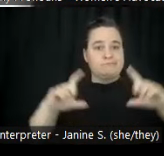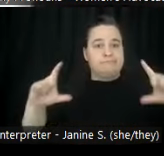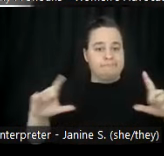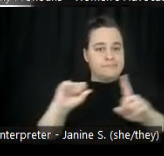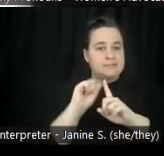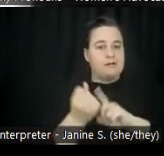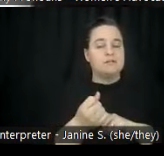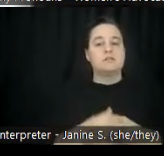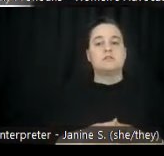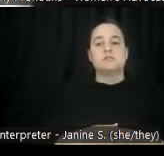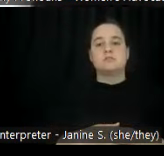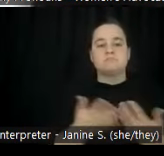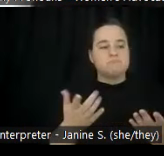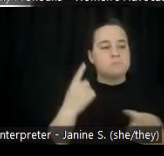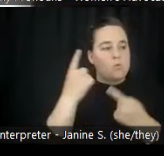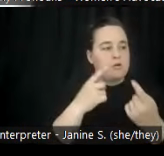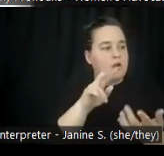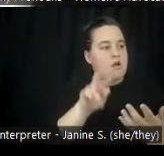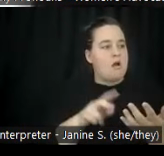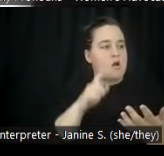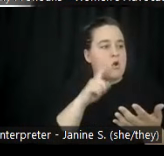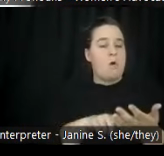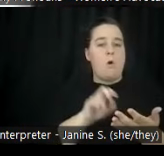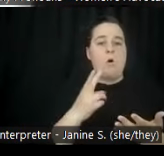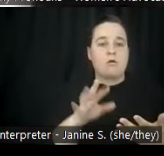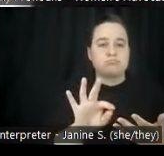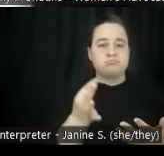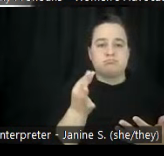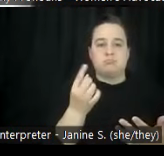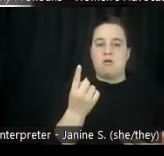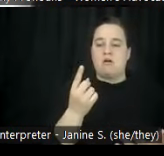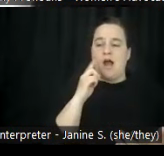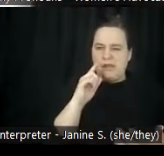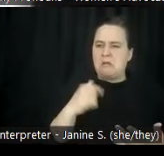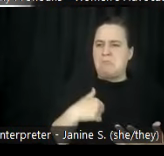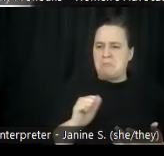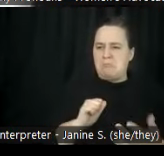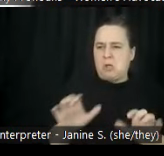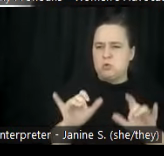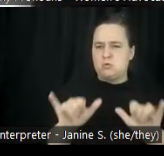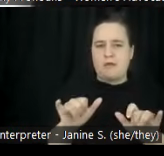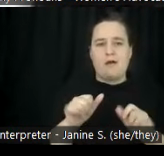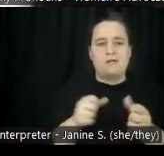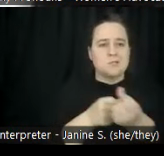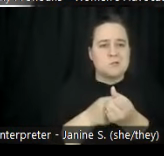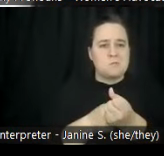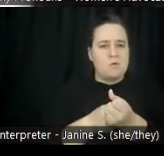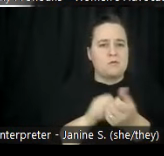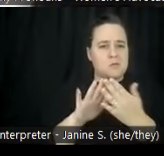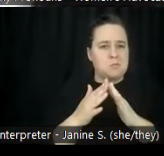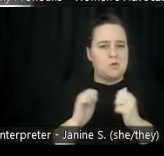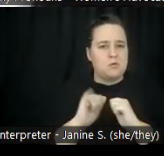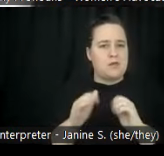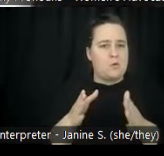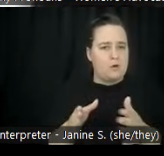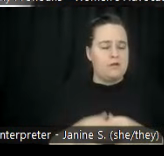And so I'm just wondering if any of these stand out to you as ways that you could see yourself supporting LGBTQIA2S